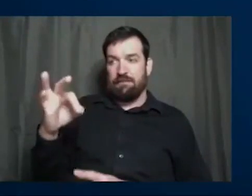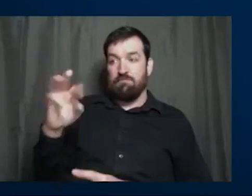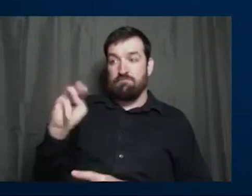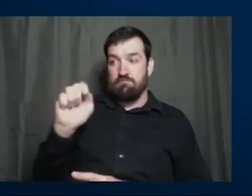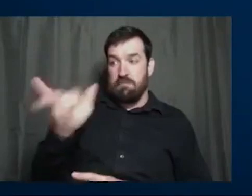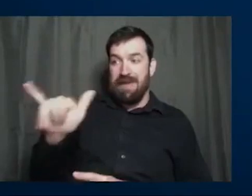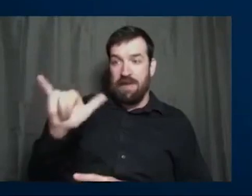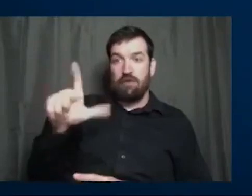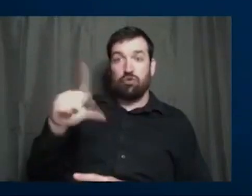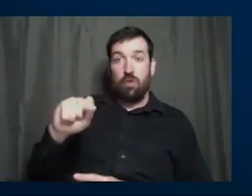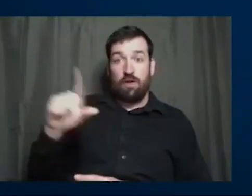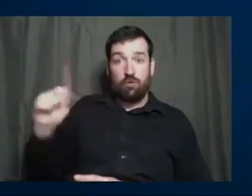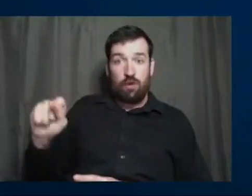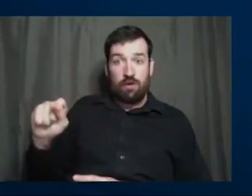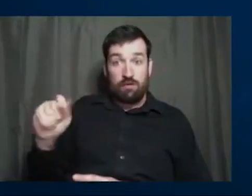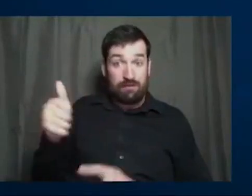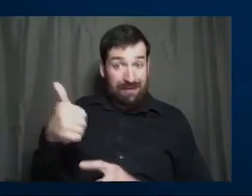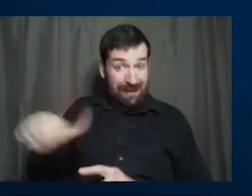vaccine?